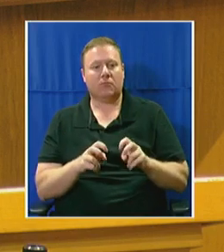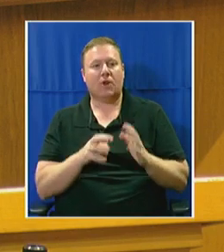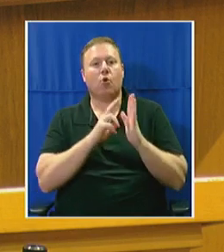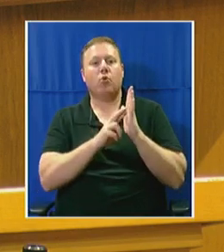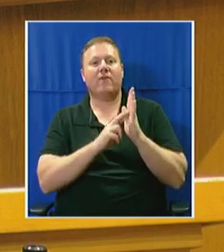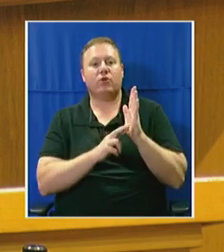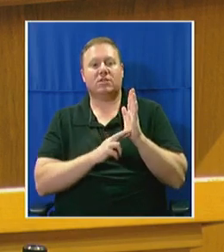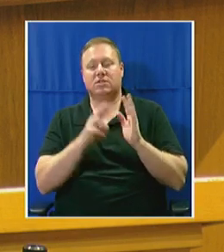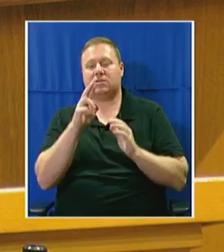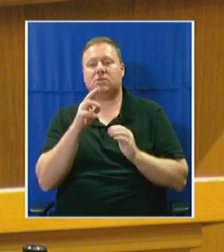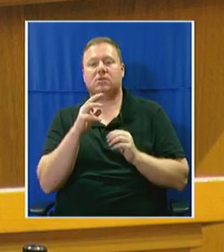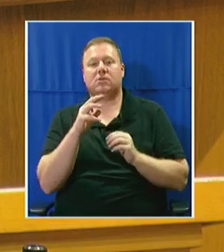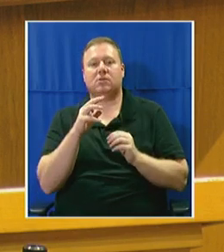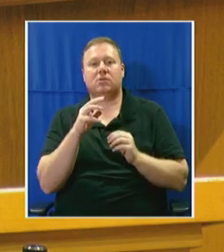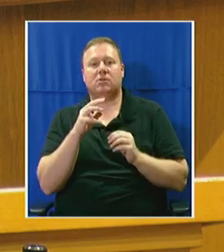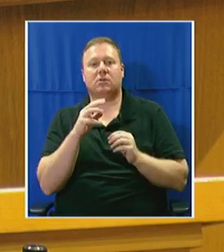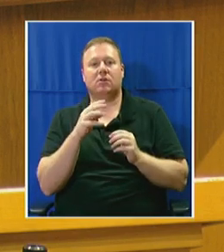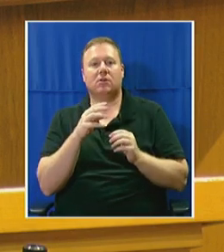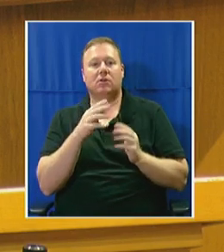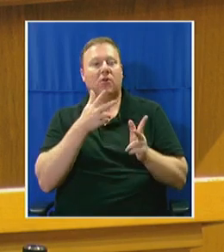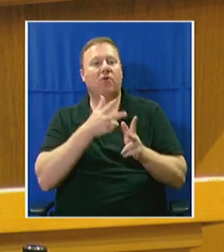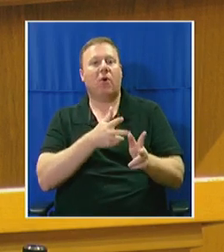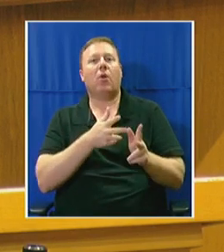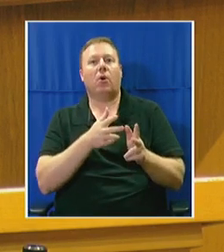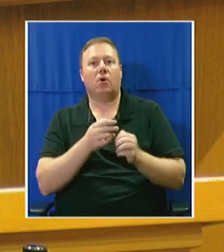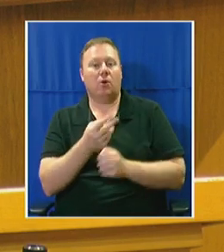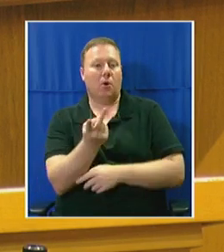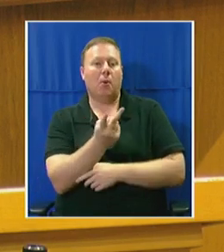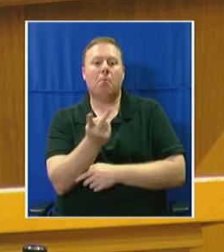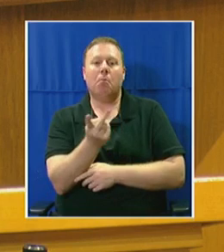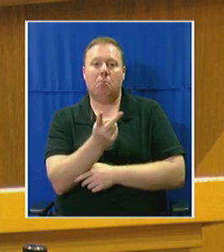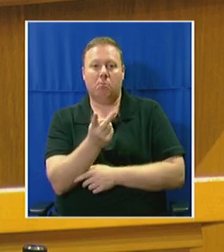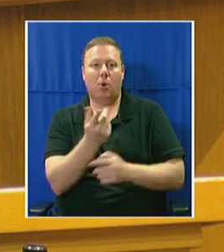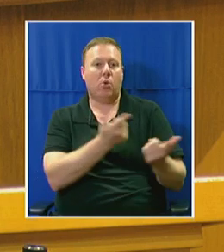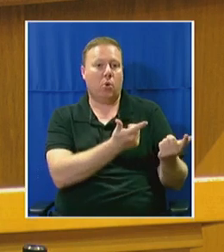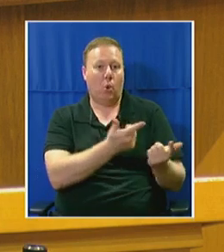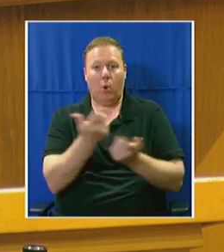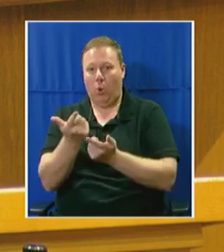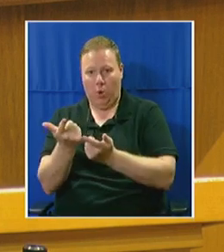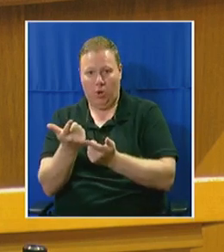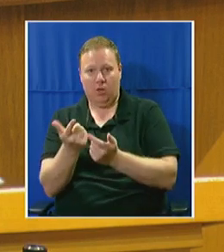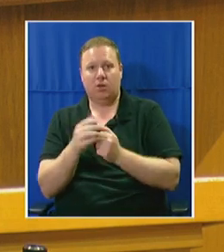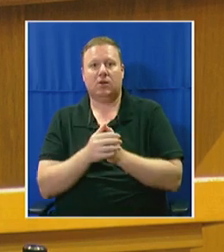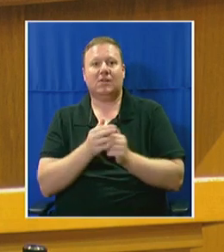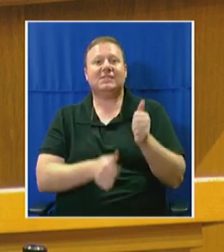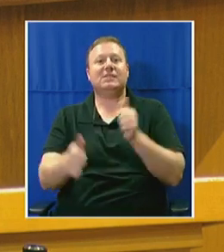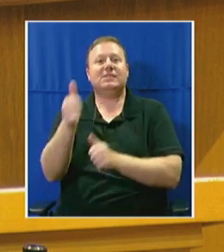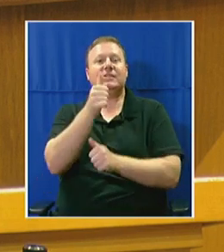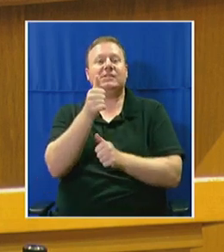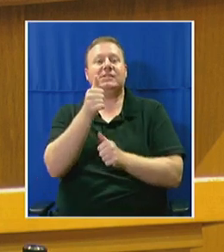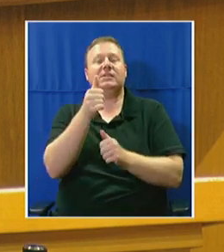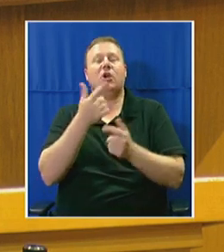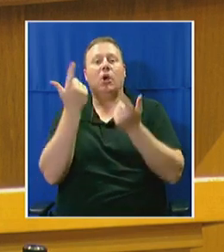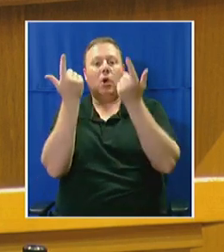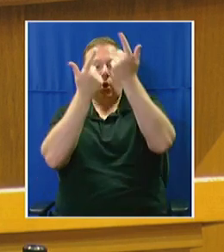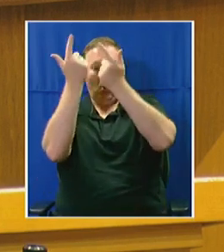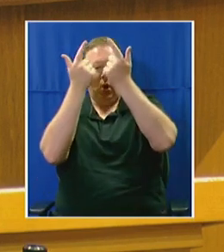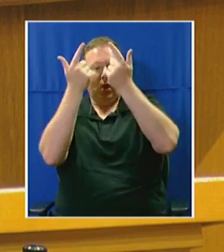look into their Fitness and propriety of both Advocate jba and Advocate M to hold